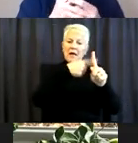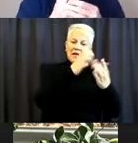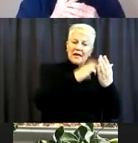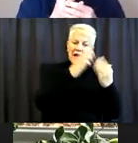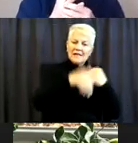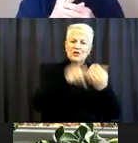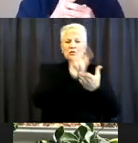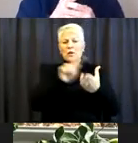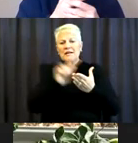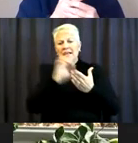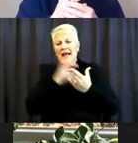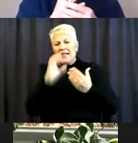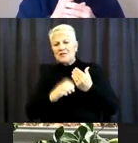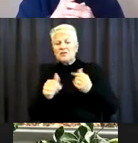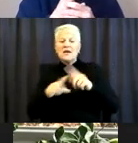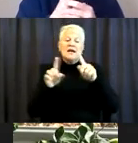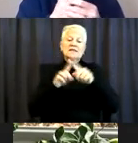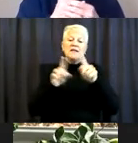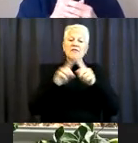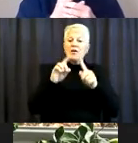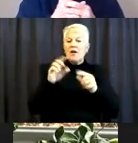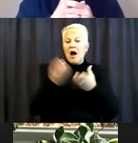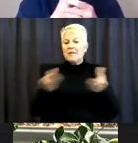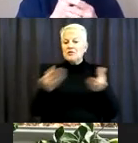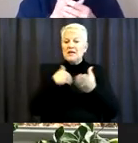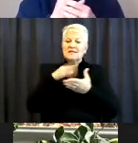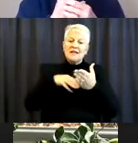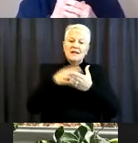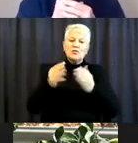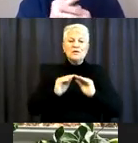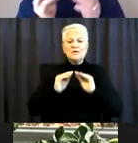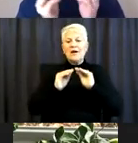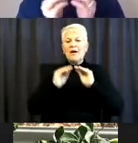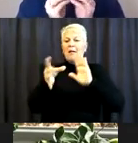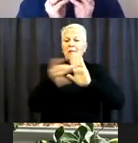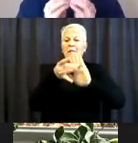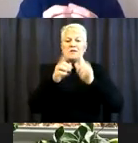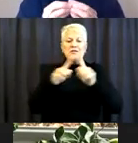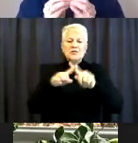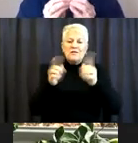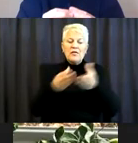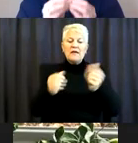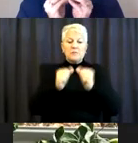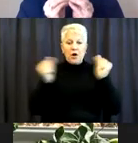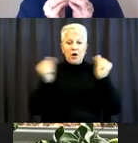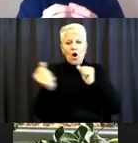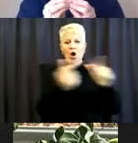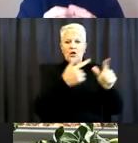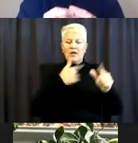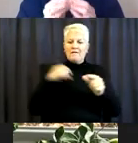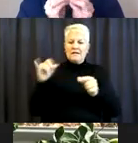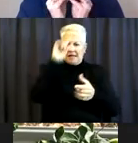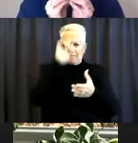ones, different object schedules mounted on different things, but all of them have the same belief and the